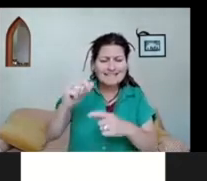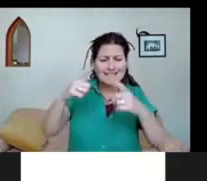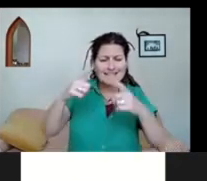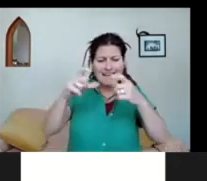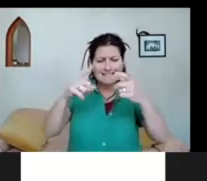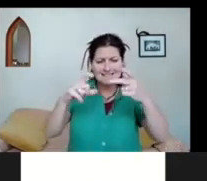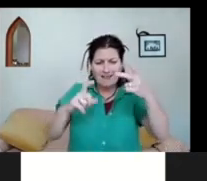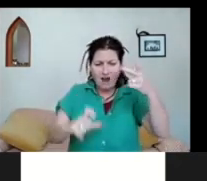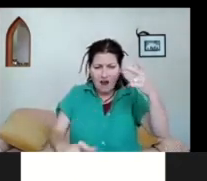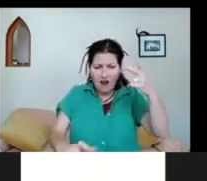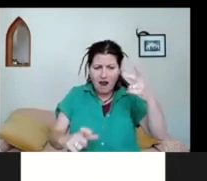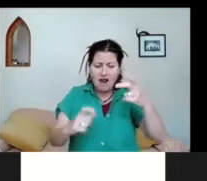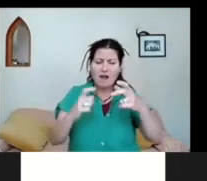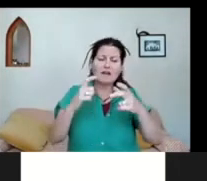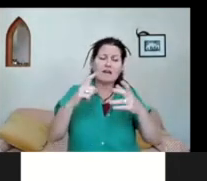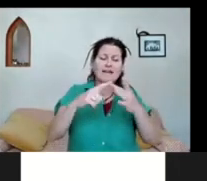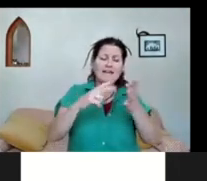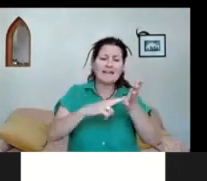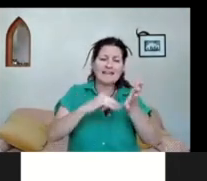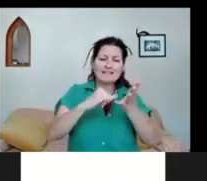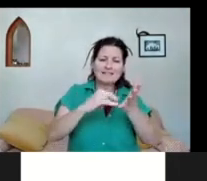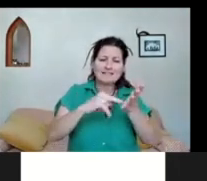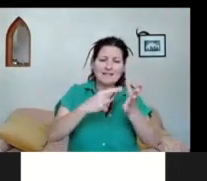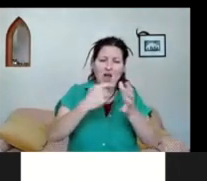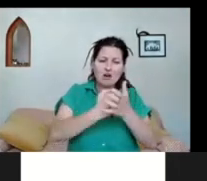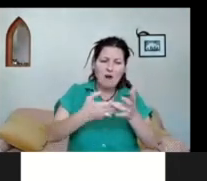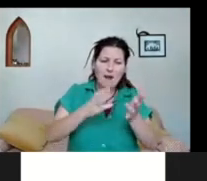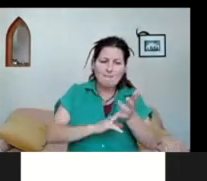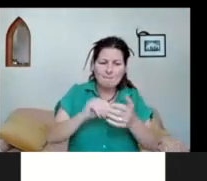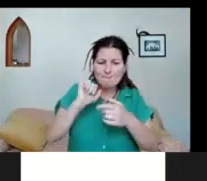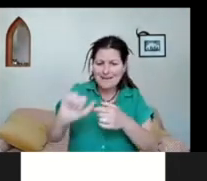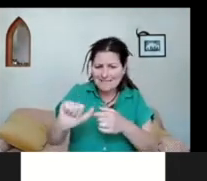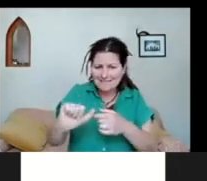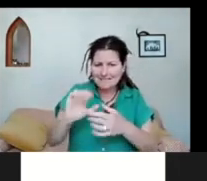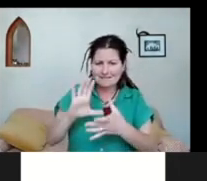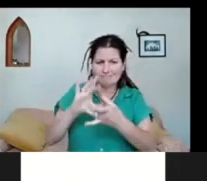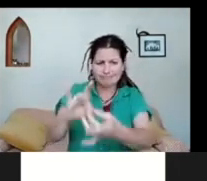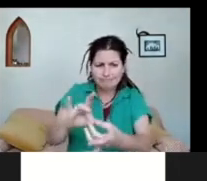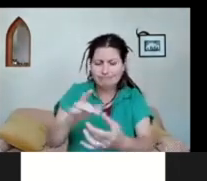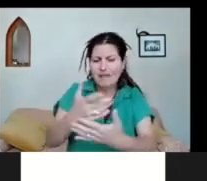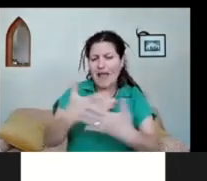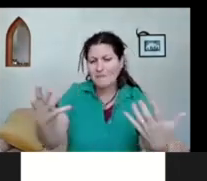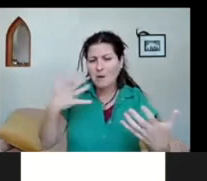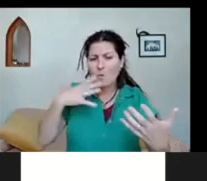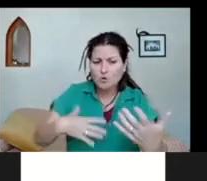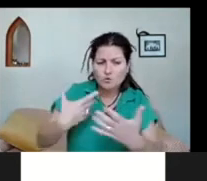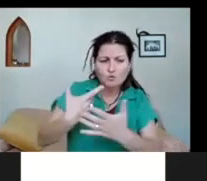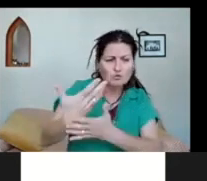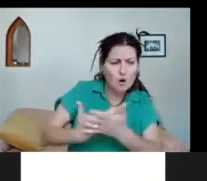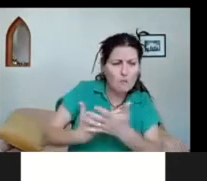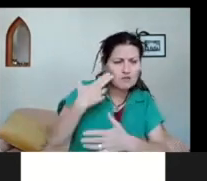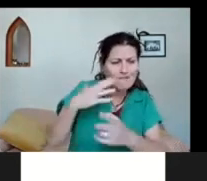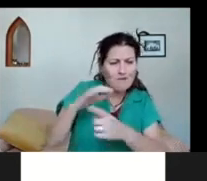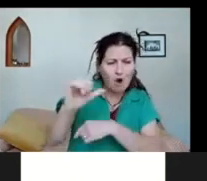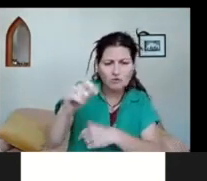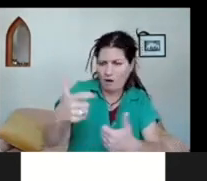deaf culture. So maybe I'm just thinking at the end of this session, we could, the final email, you know, the wrap-up email to thank